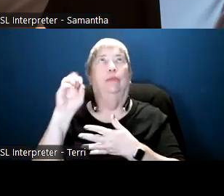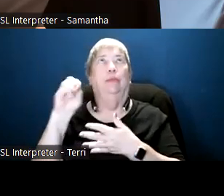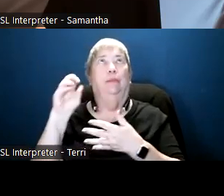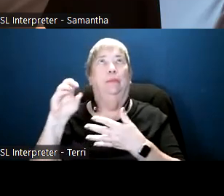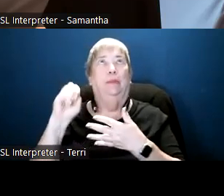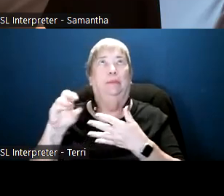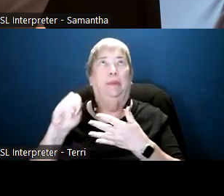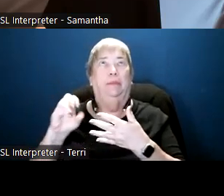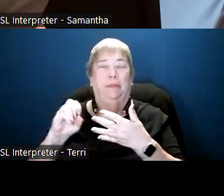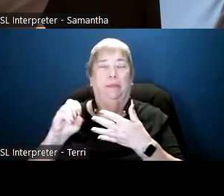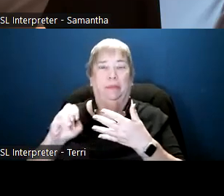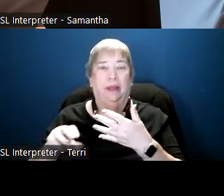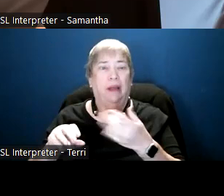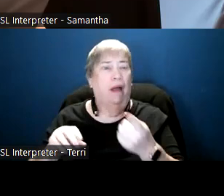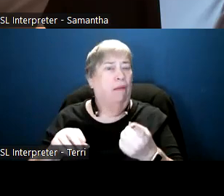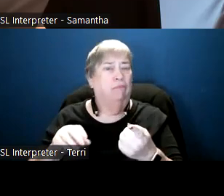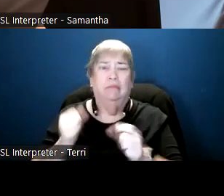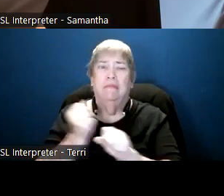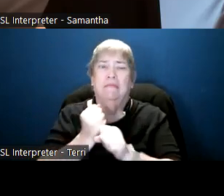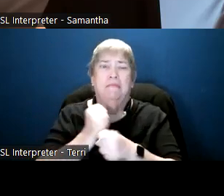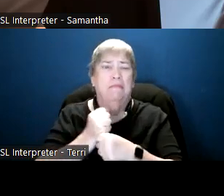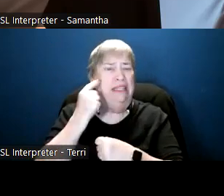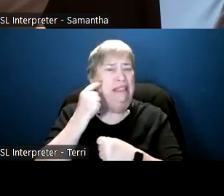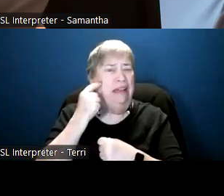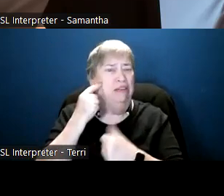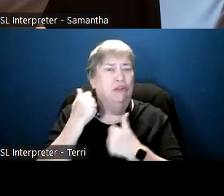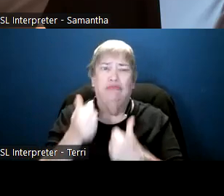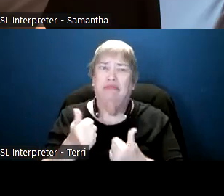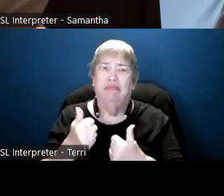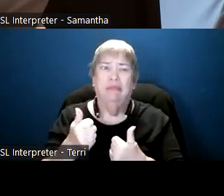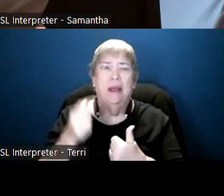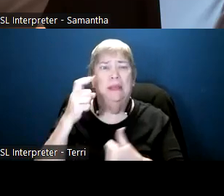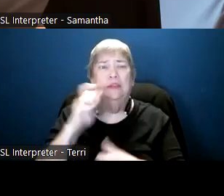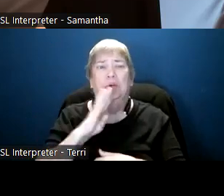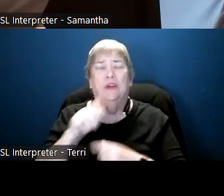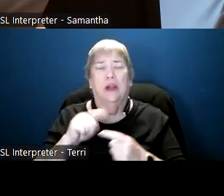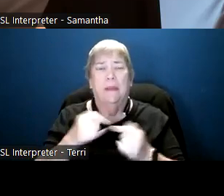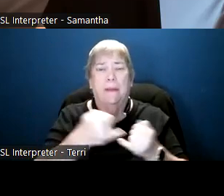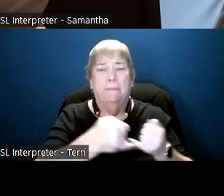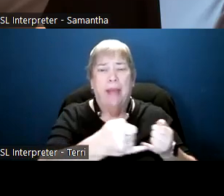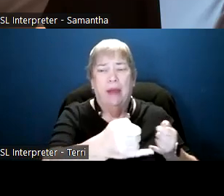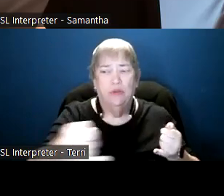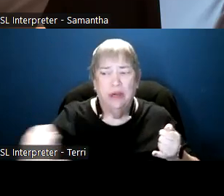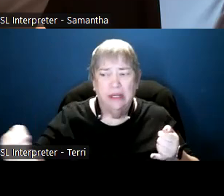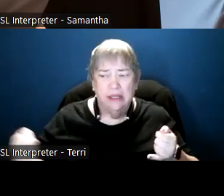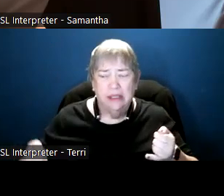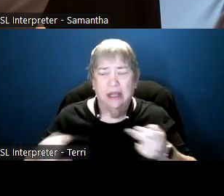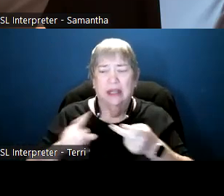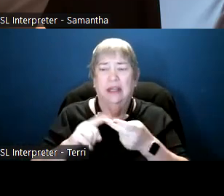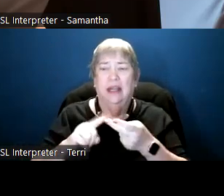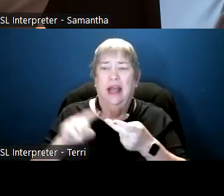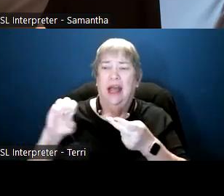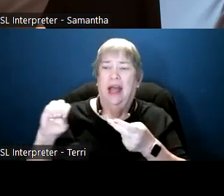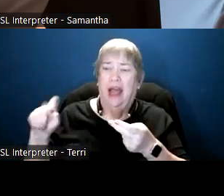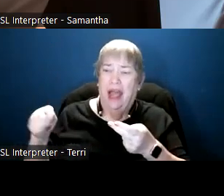And this makes perfect sense because we're talking about boundaries and ethics and keeping ourselves and our clients safe.